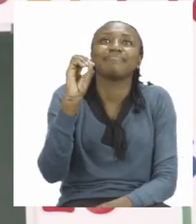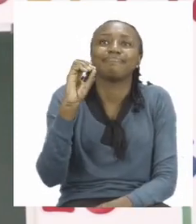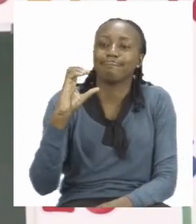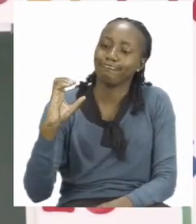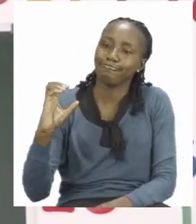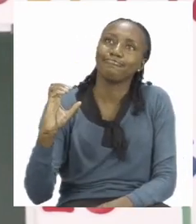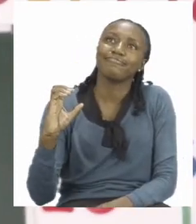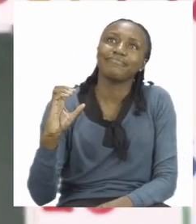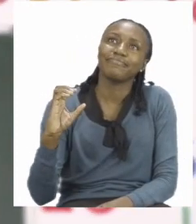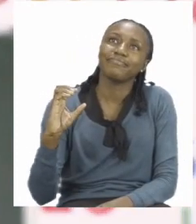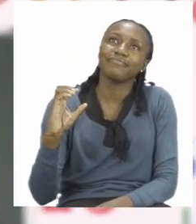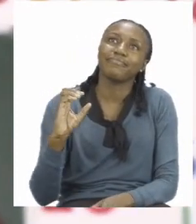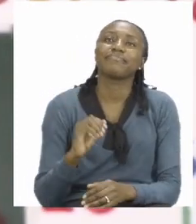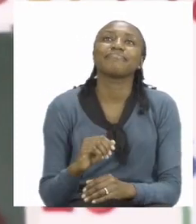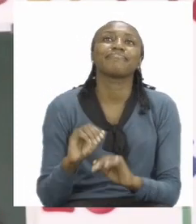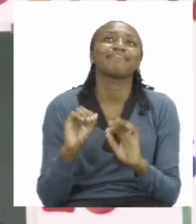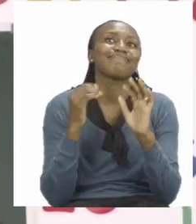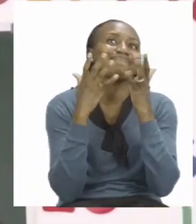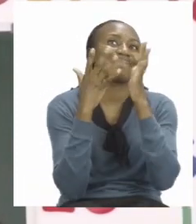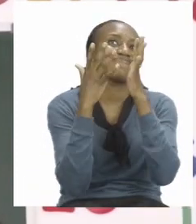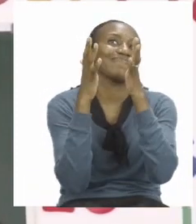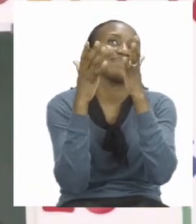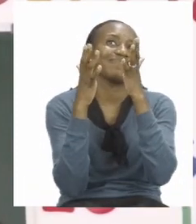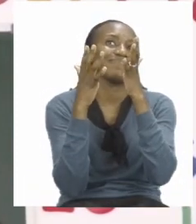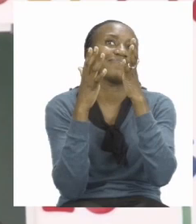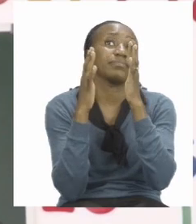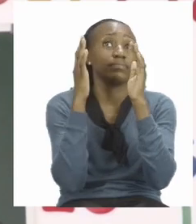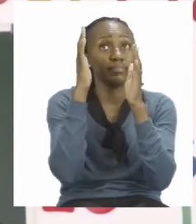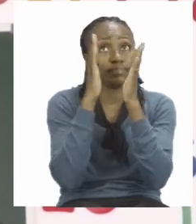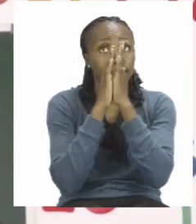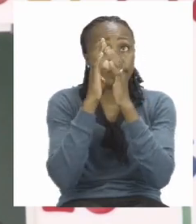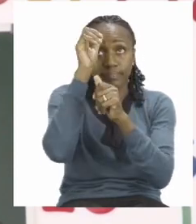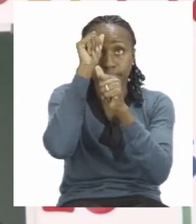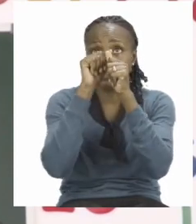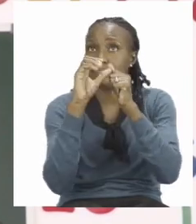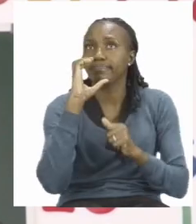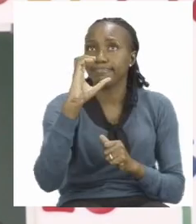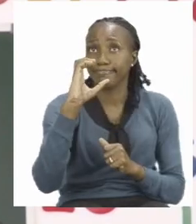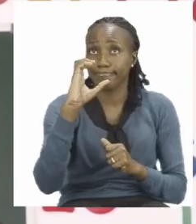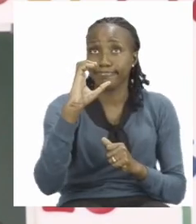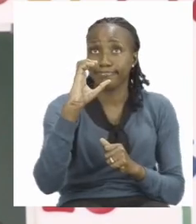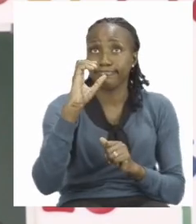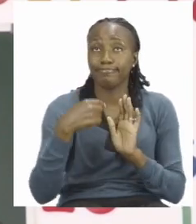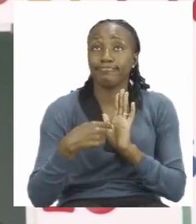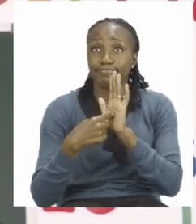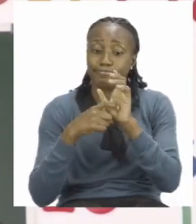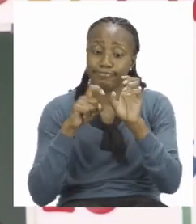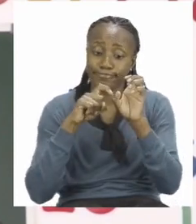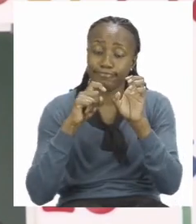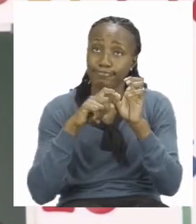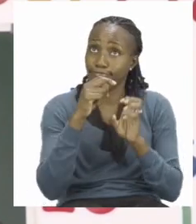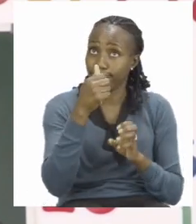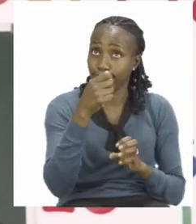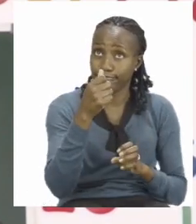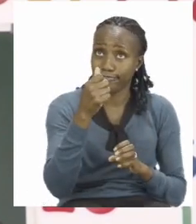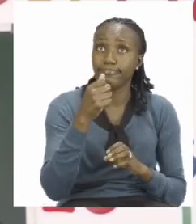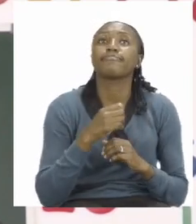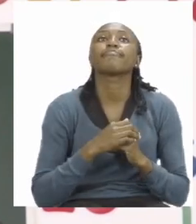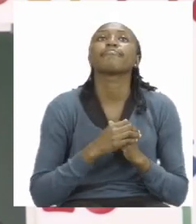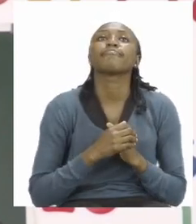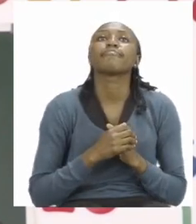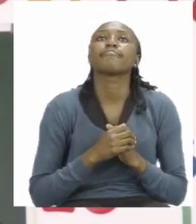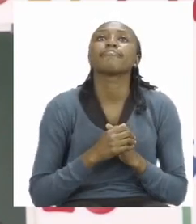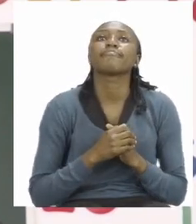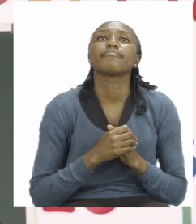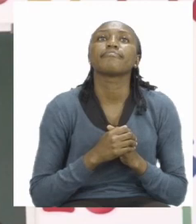cents. Well done. Don't forget to write your K sign, because if you do not